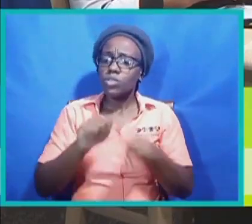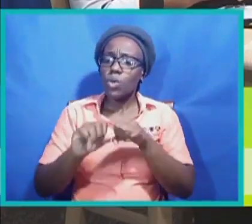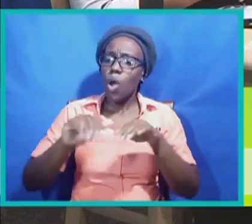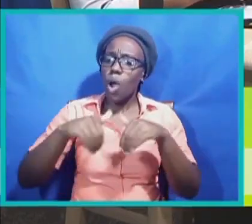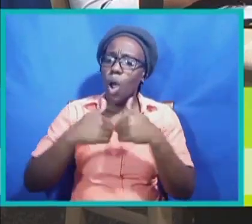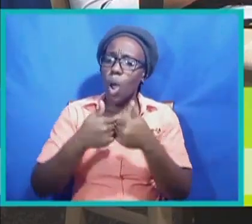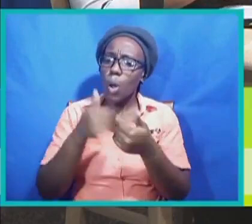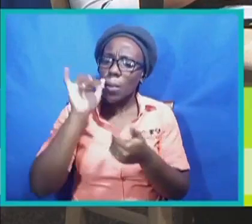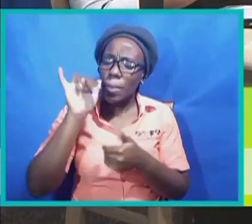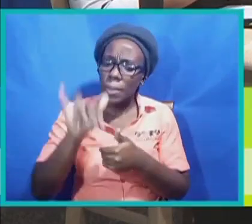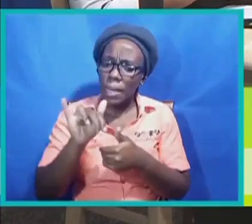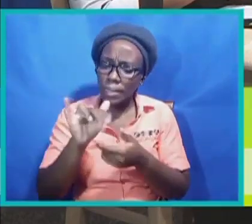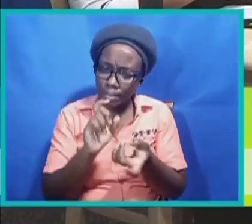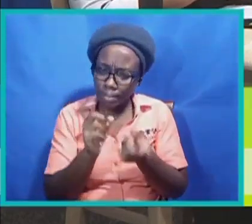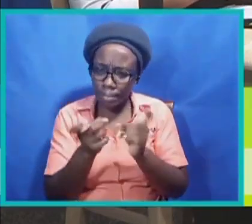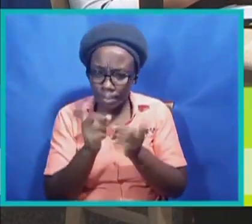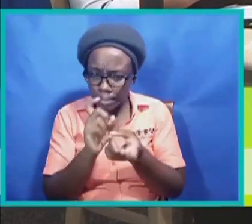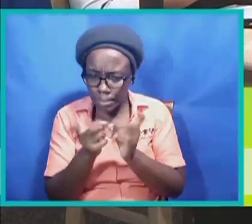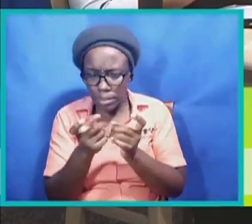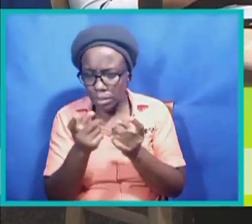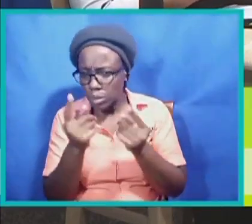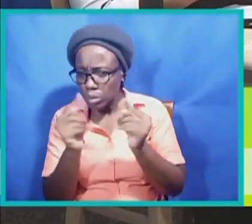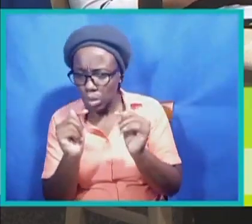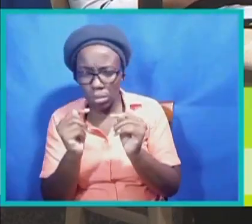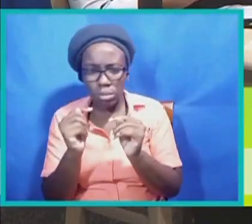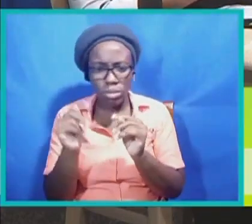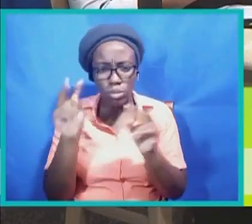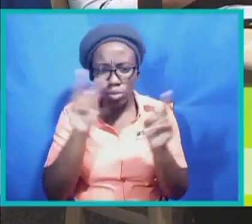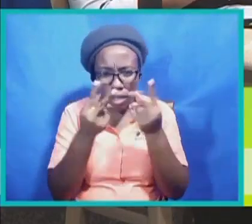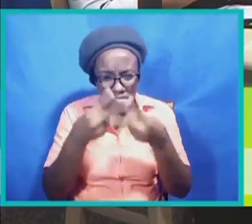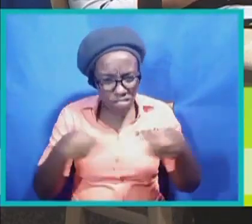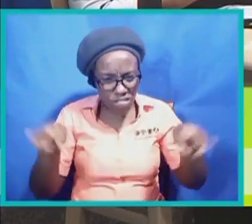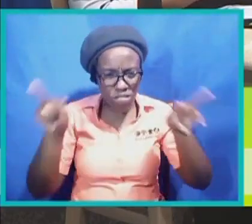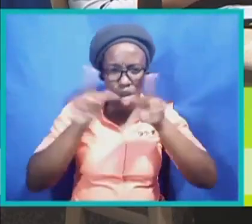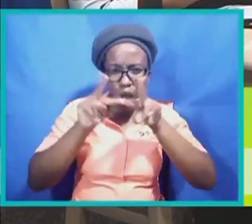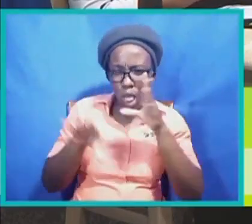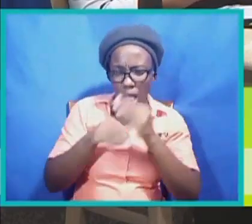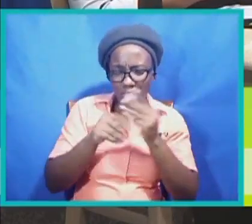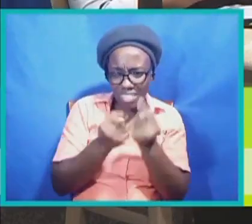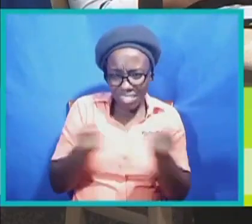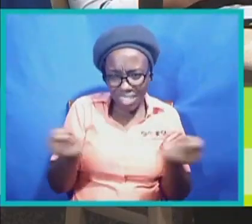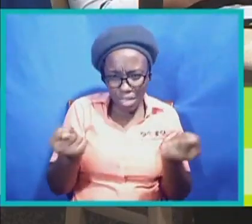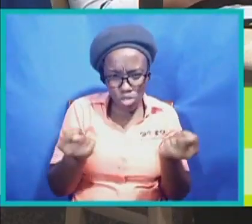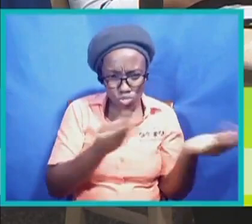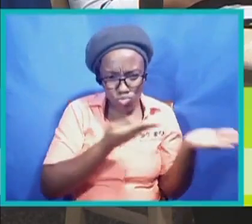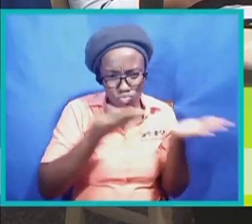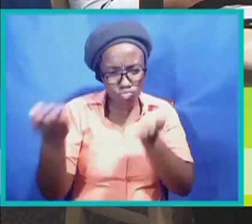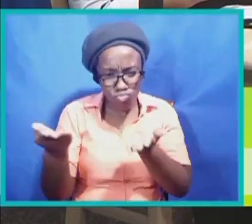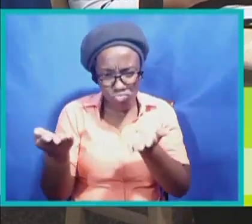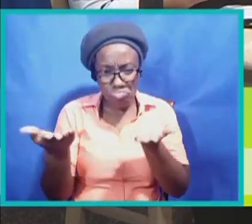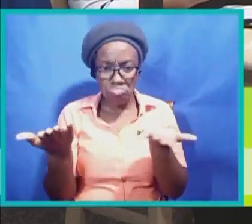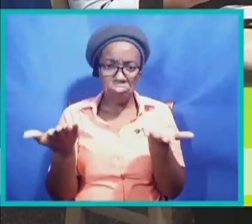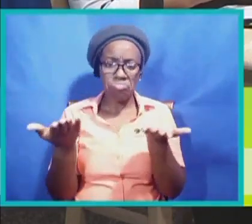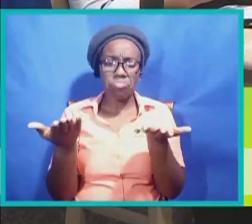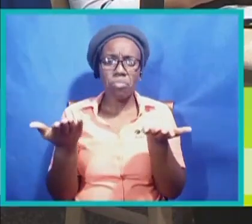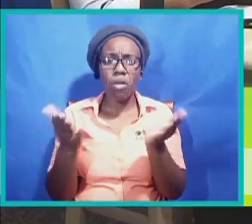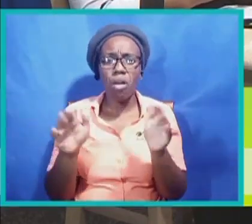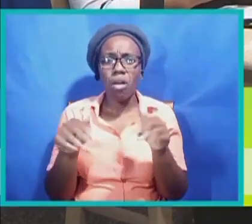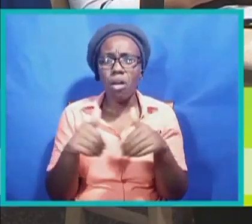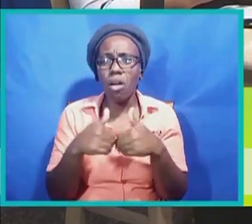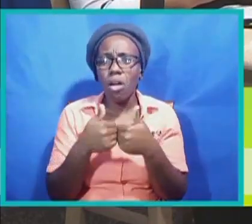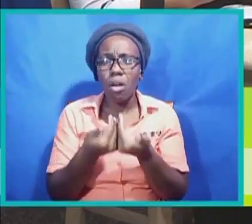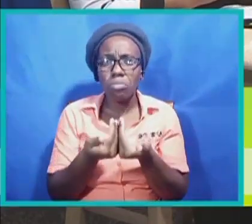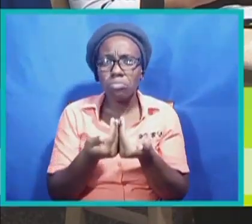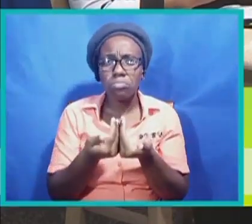self, looking at values and things that you bring to the table, juxtapose itself against a Facebook comment that you would have just